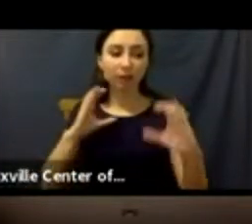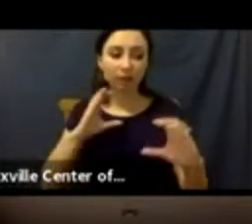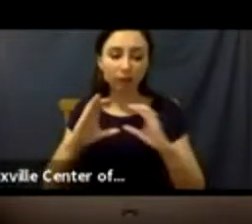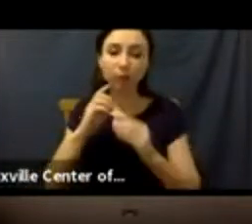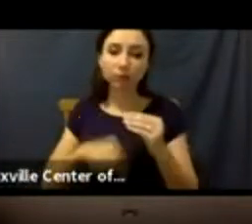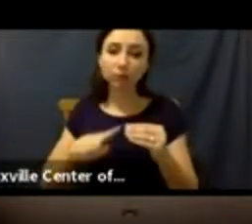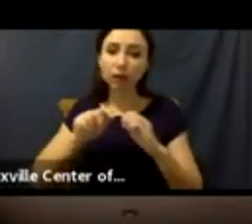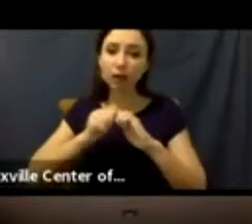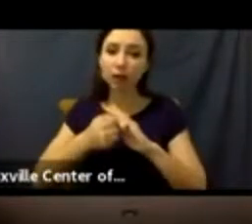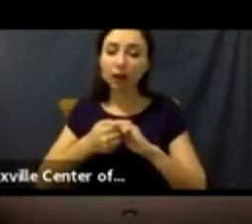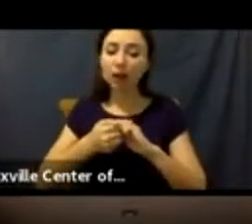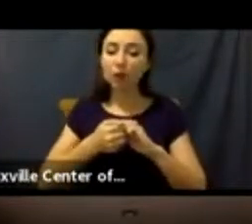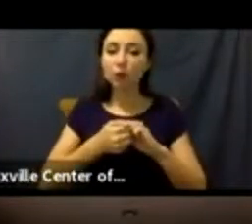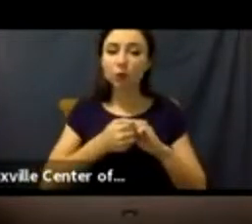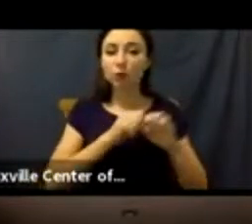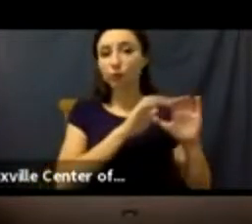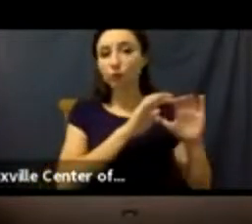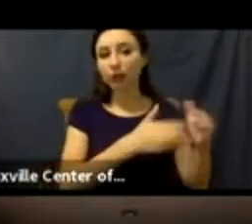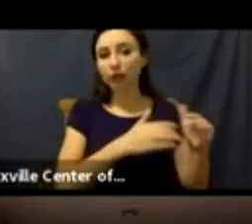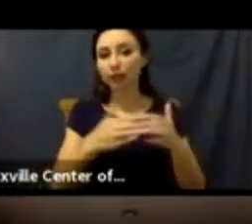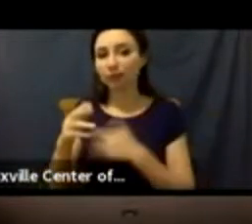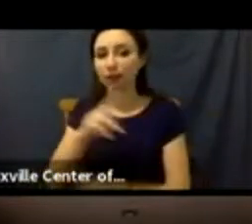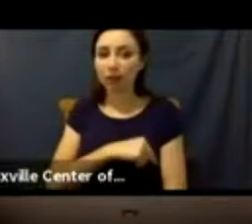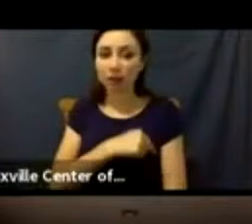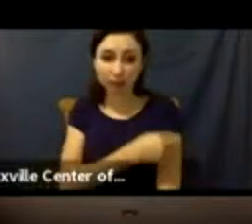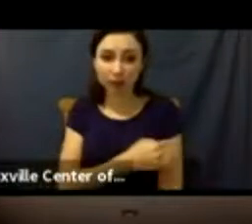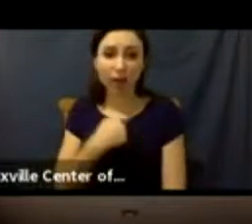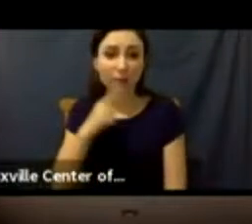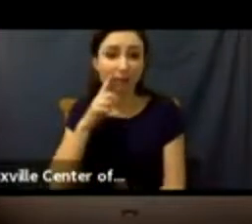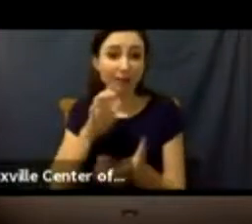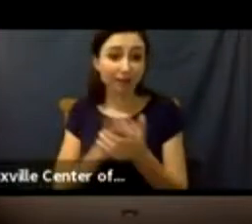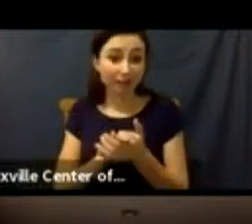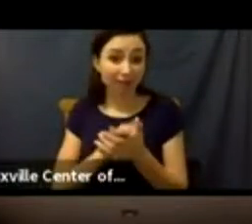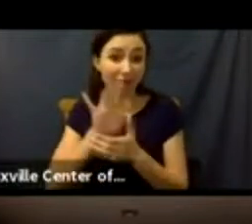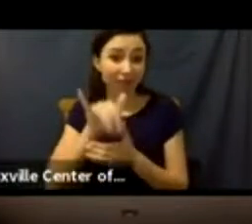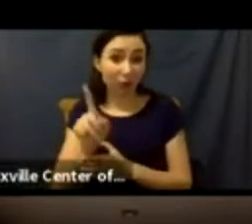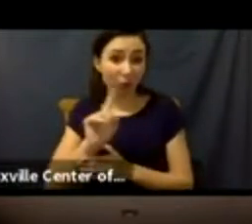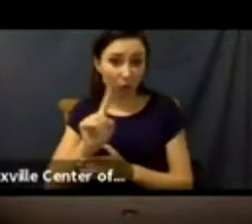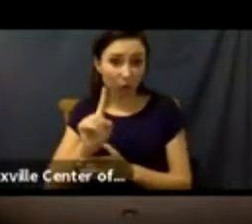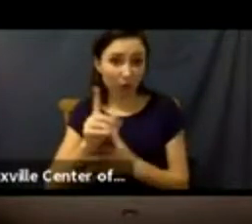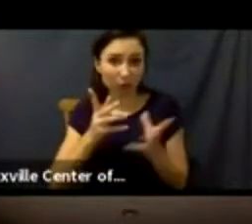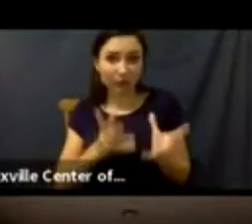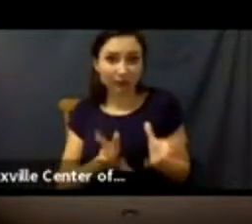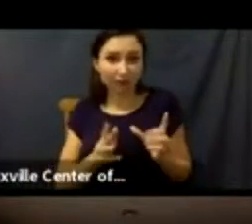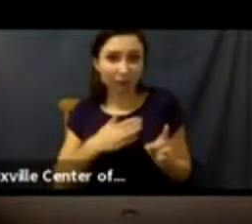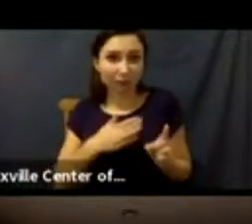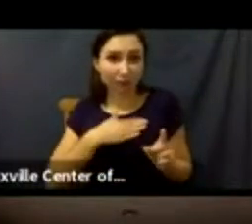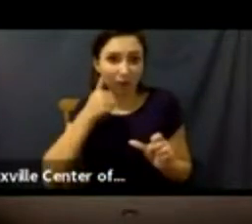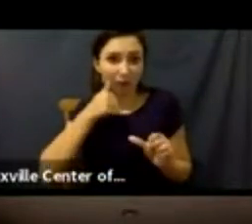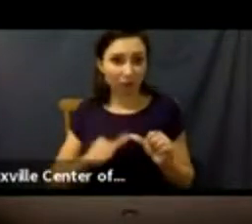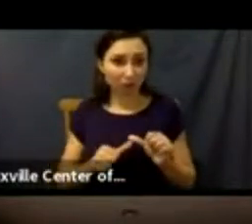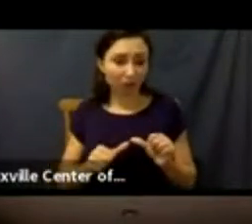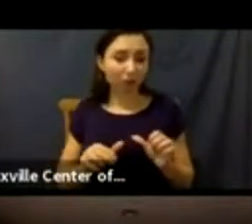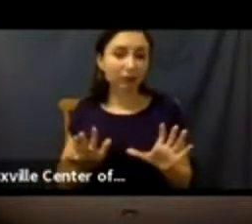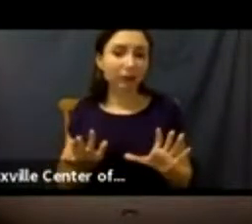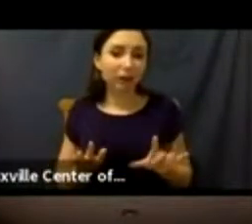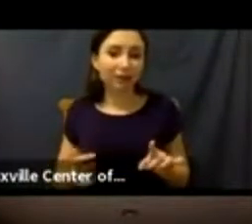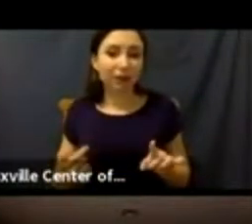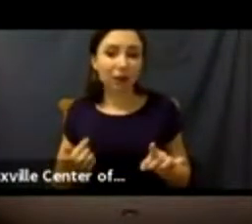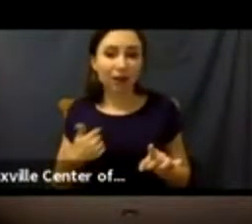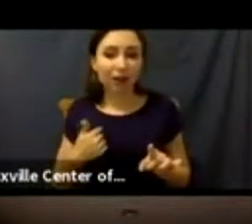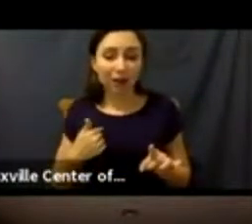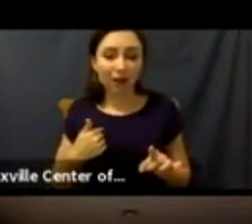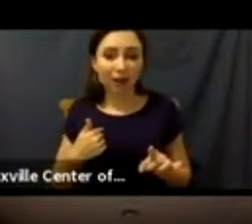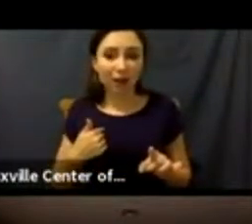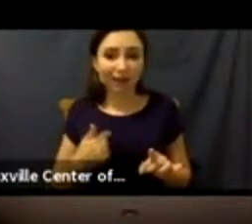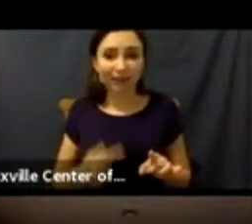to further classify hospitalizations. I believe that's where we left it. At least that's my recollection. And so I think it's